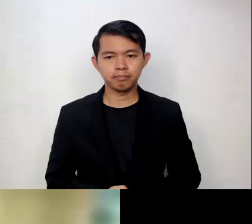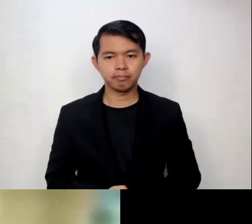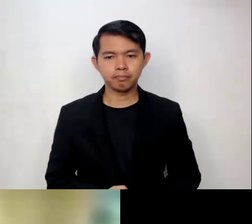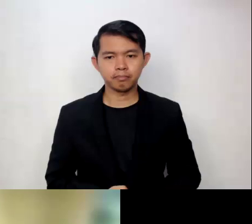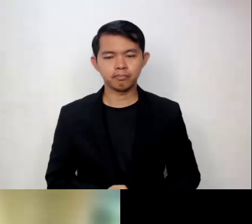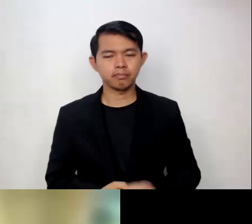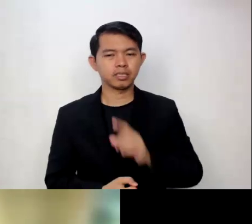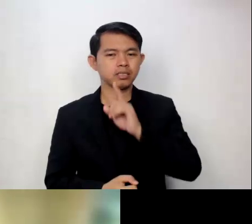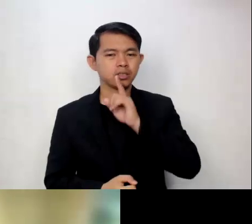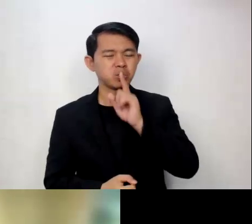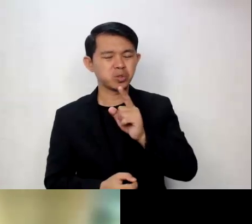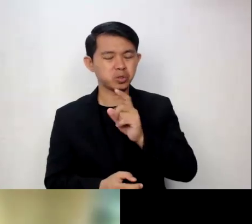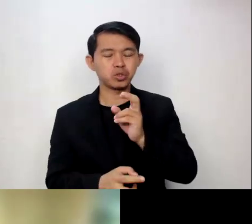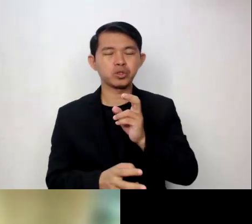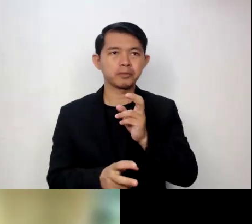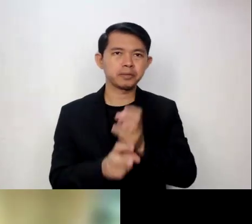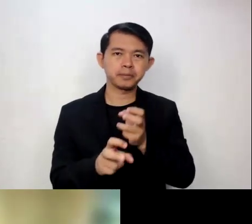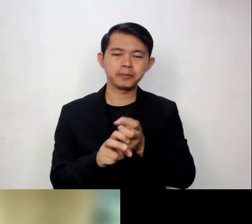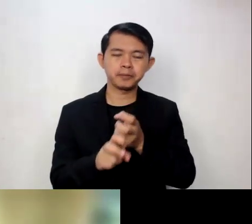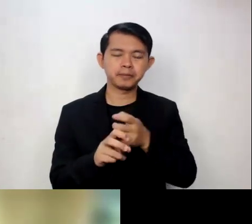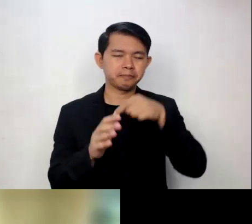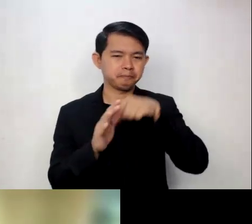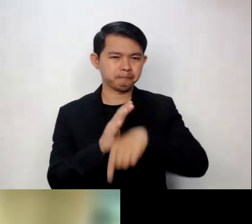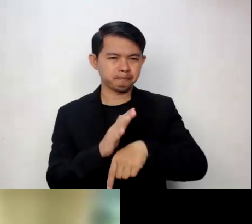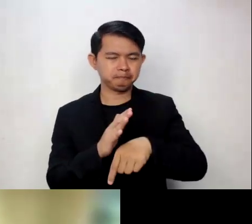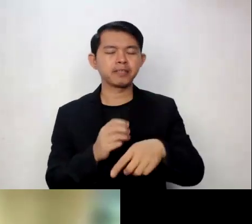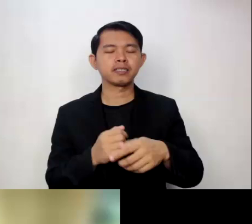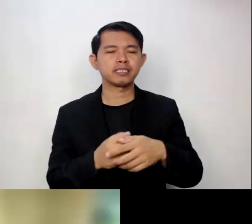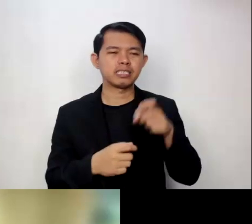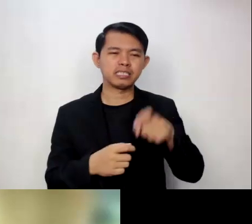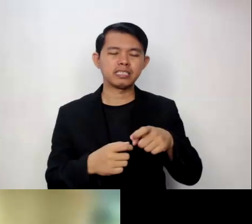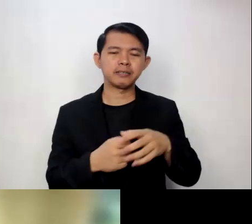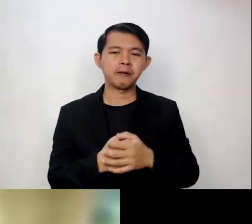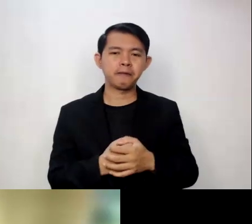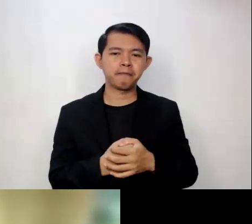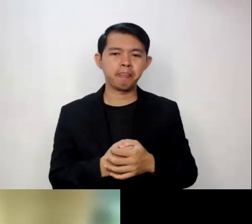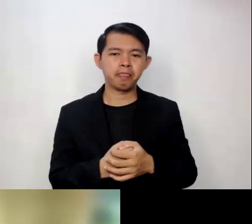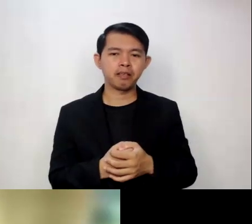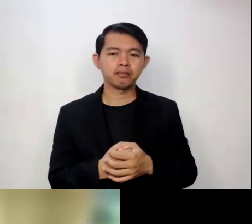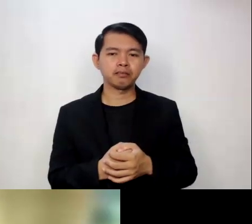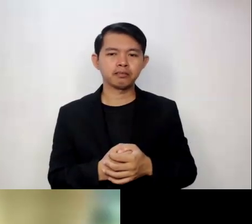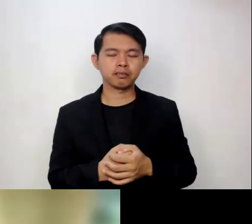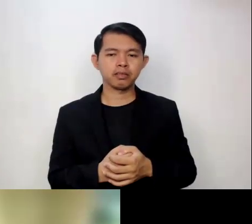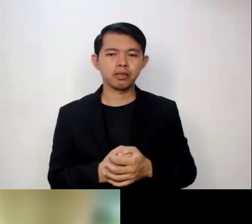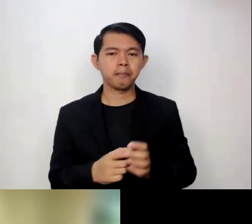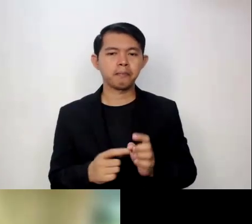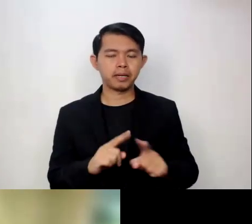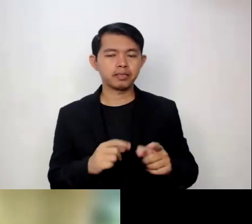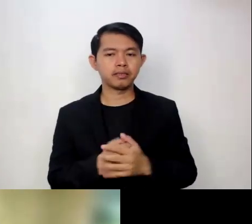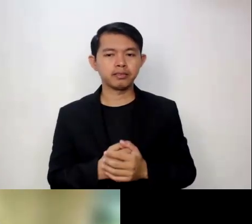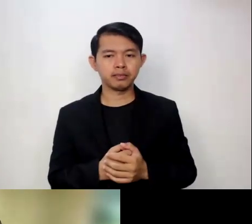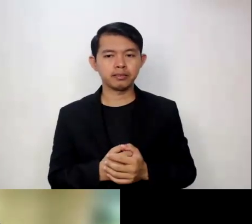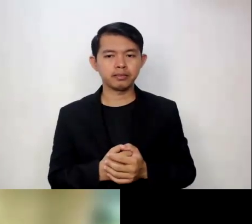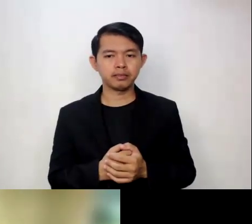na hindi ko rin sure if I would have an answer, but I don't think that's the point of it. I think the point is like we